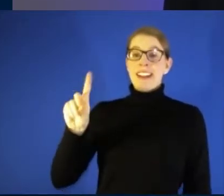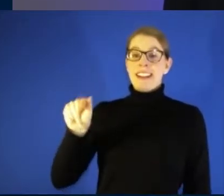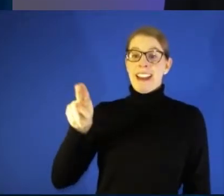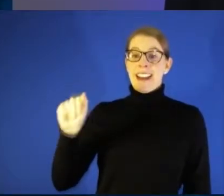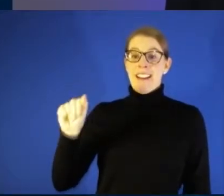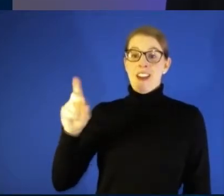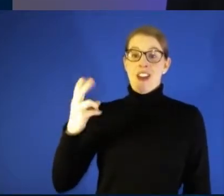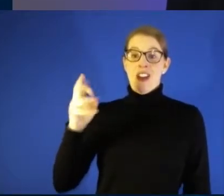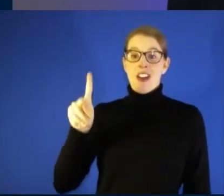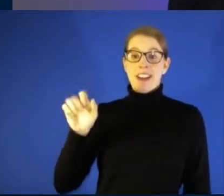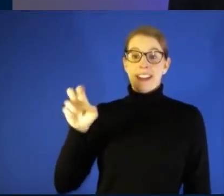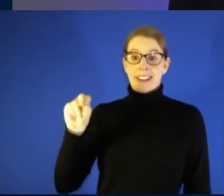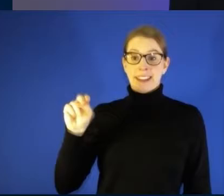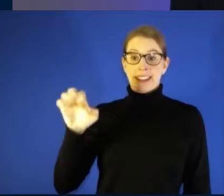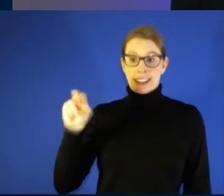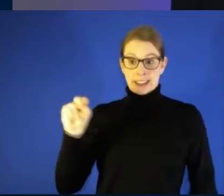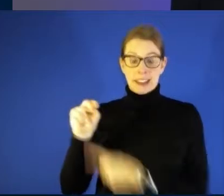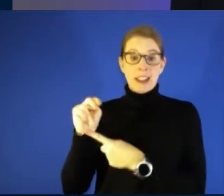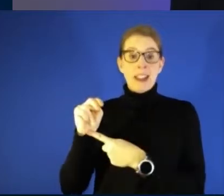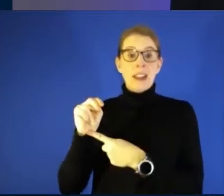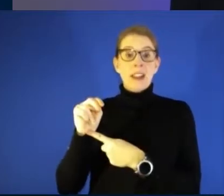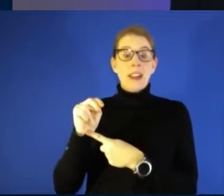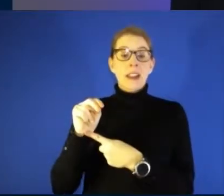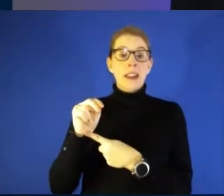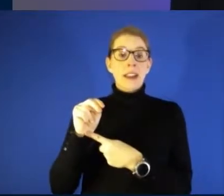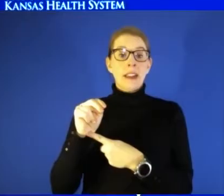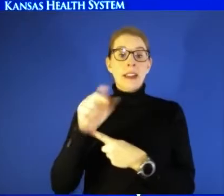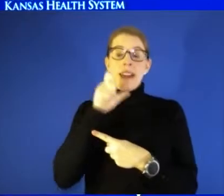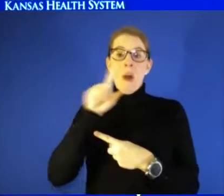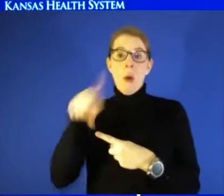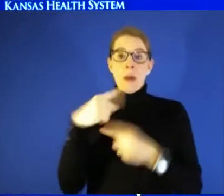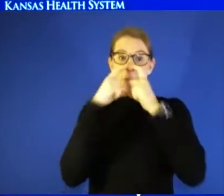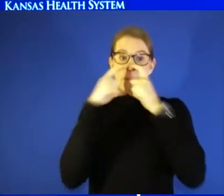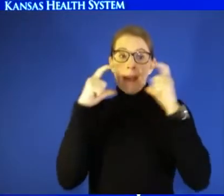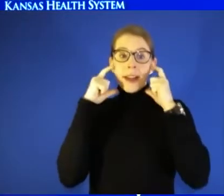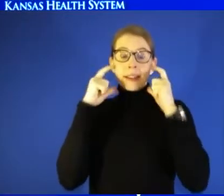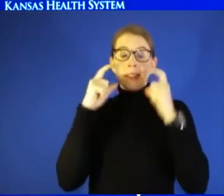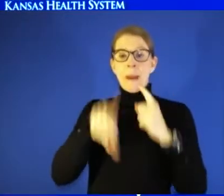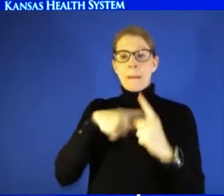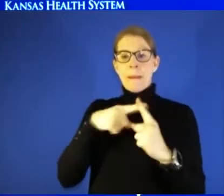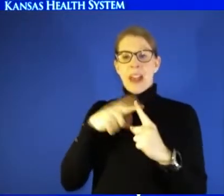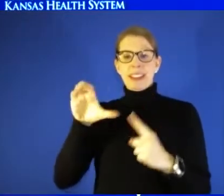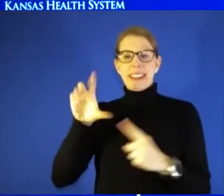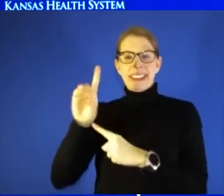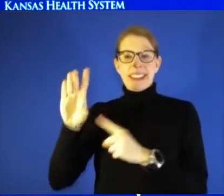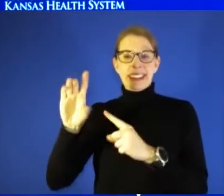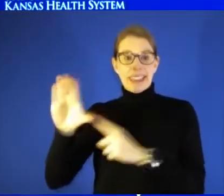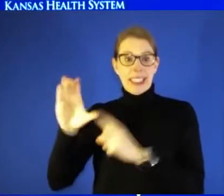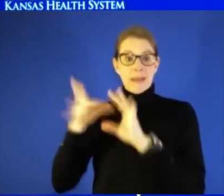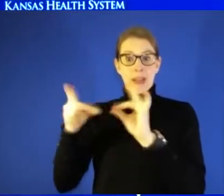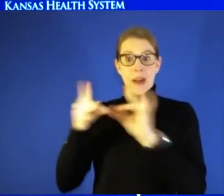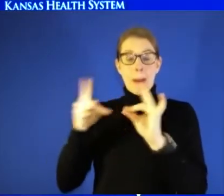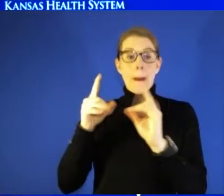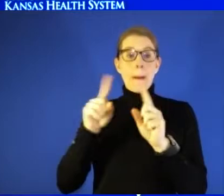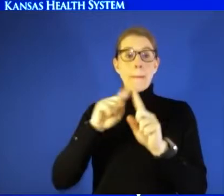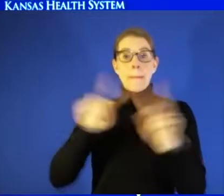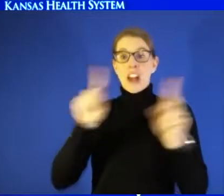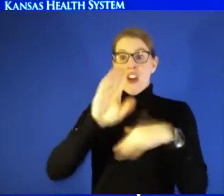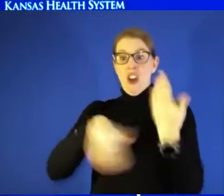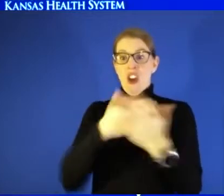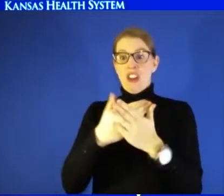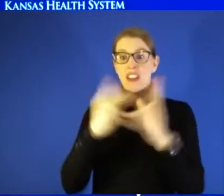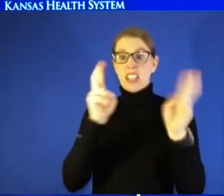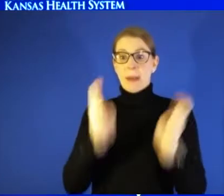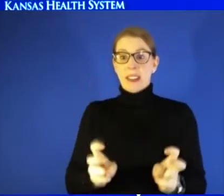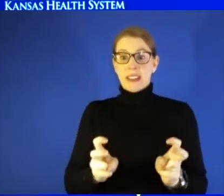not just about masks that a lot of people would find confusing about the CDC messaging, but it's probably about all of those topics and everything we probably haven't even